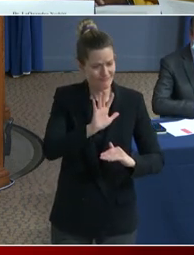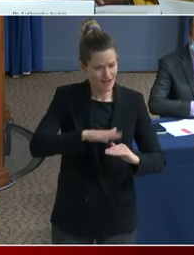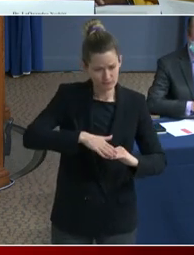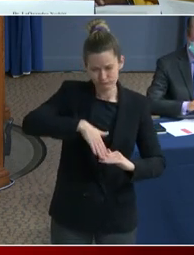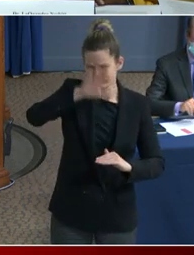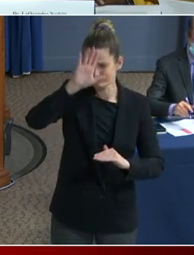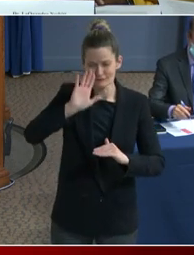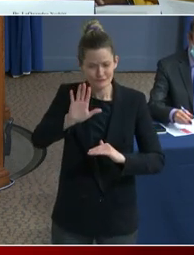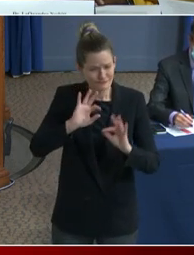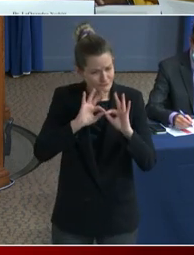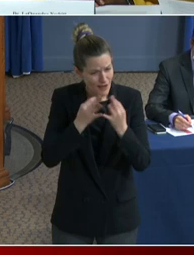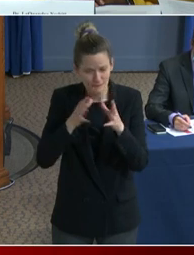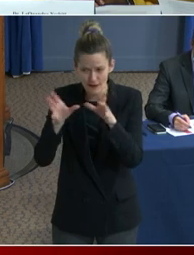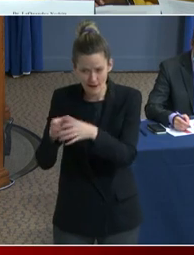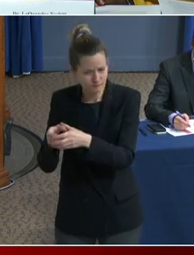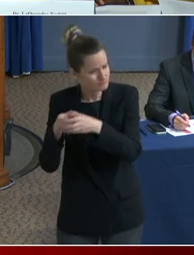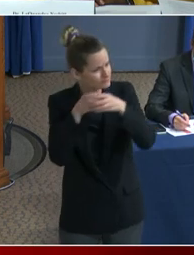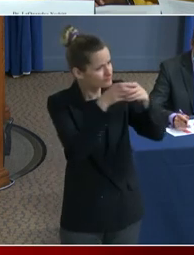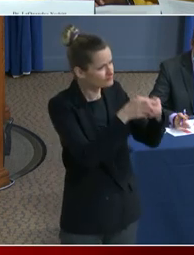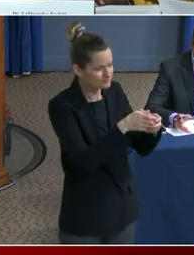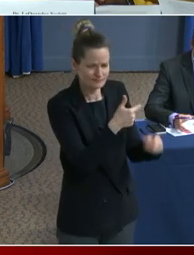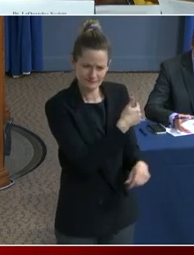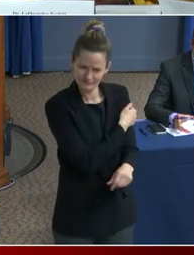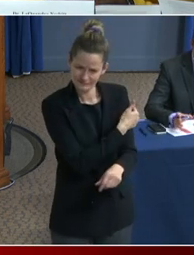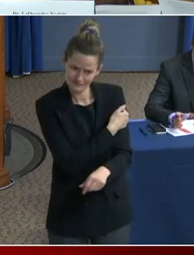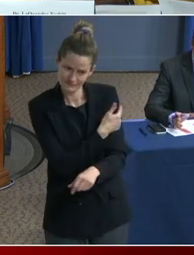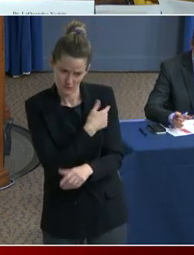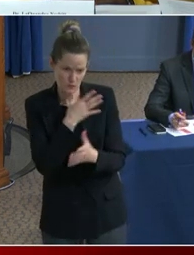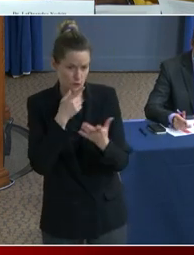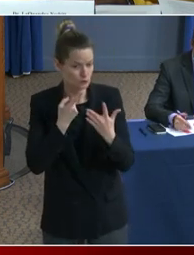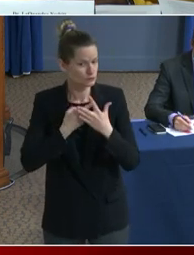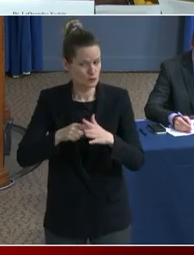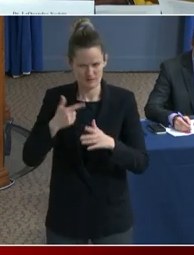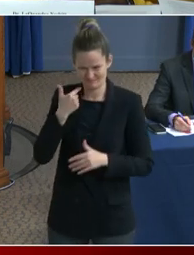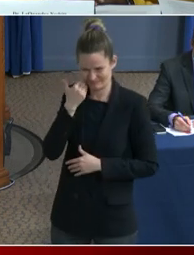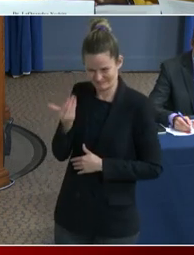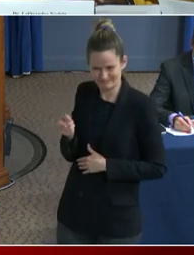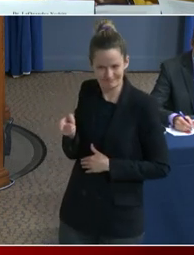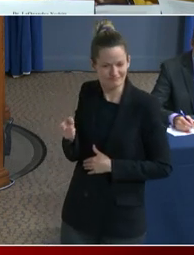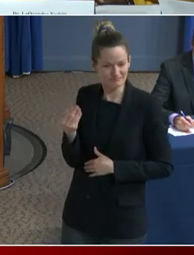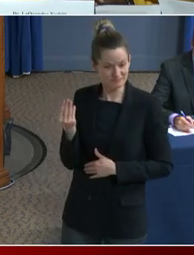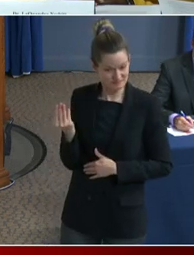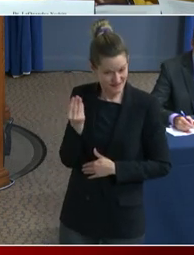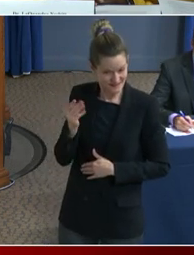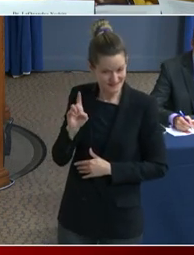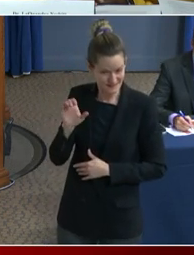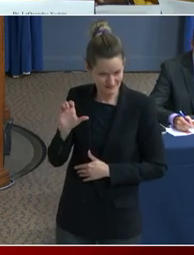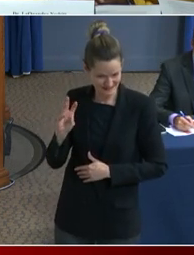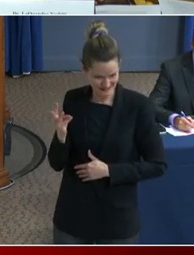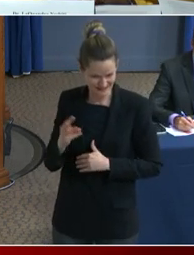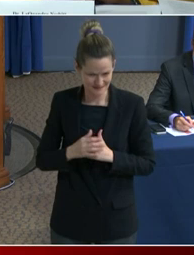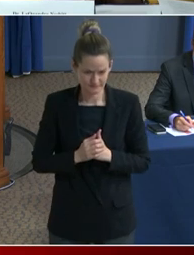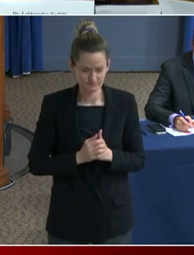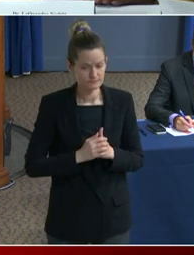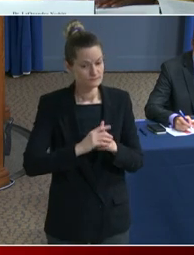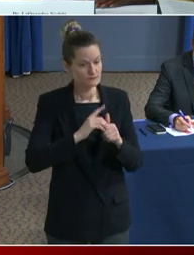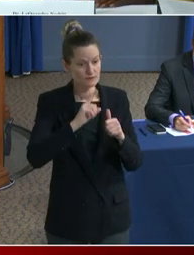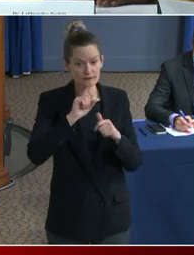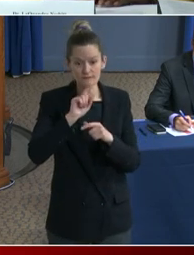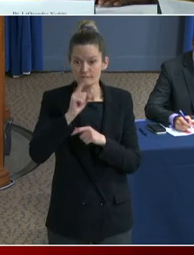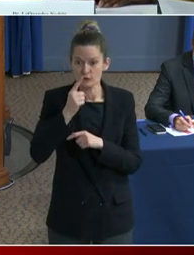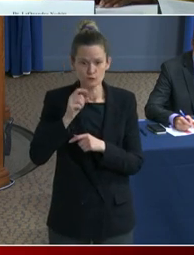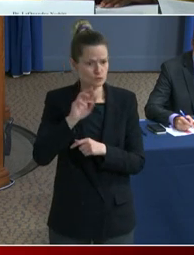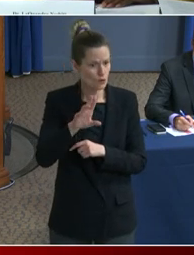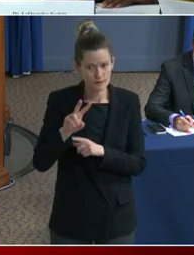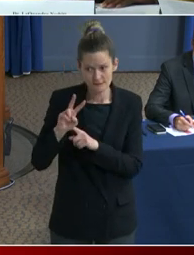pediatric-focused clinics beginning Monday, December 6th. This includes getting your, what we call the primary series, so your first or second dose, as well